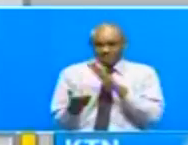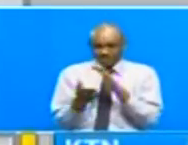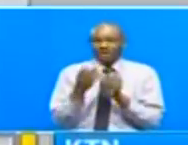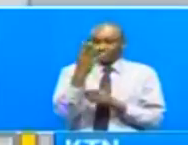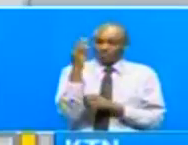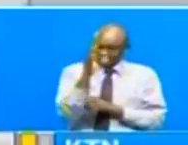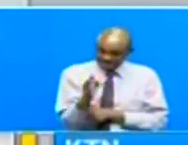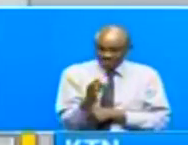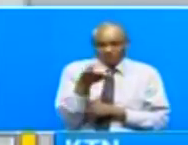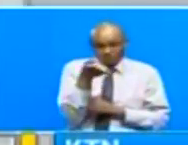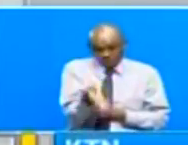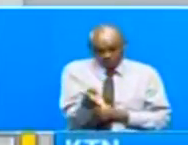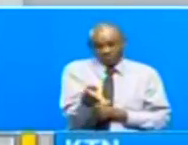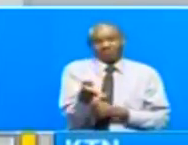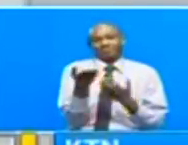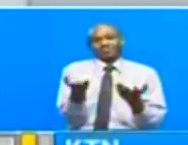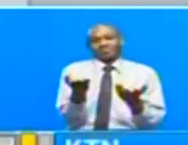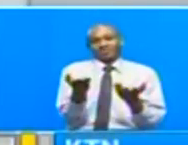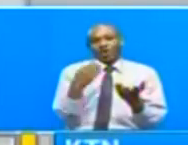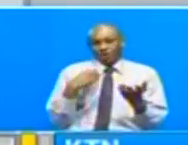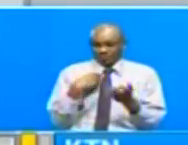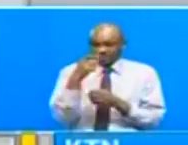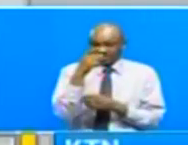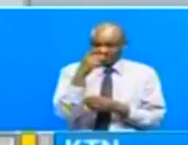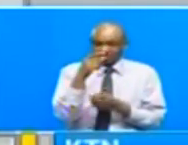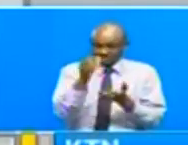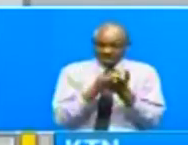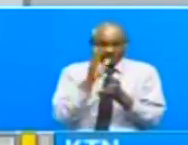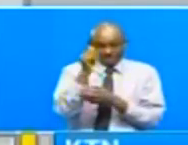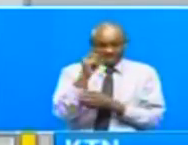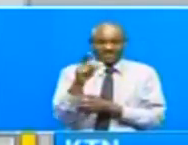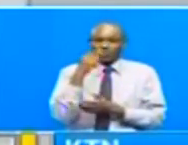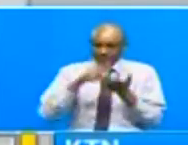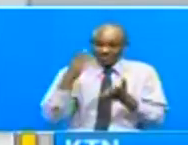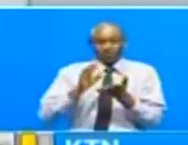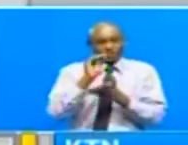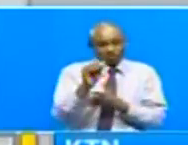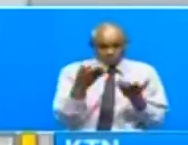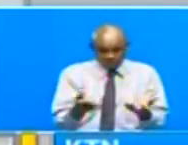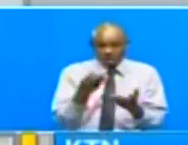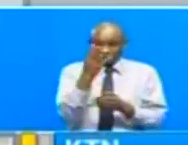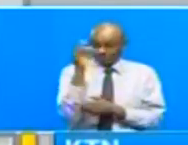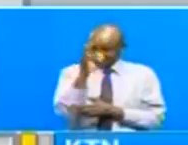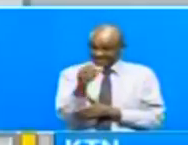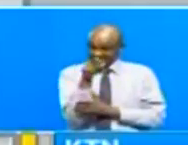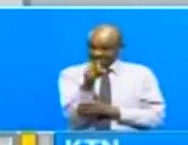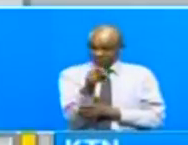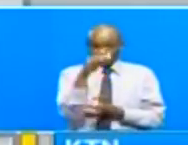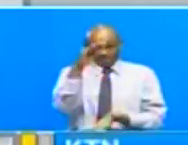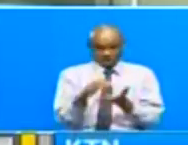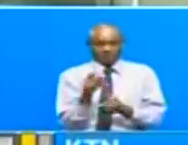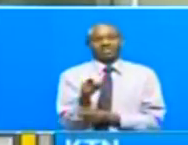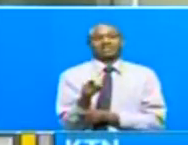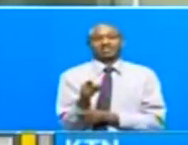of 4% of the prevailing 91-day Treasury bill rates, while the deposit rate was to be no less than 4 percentage points below the T-bill